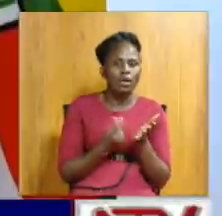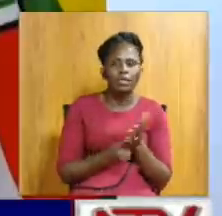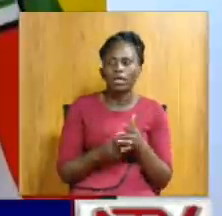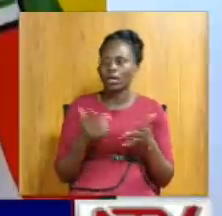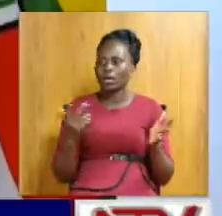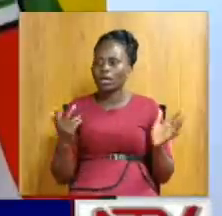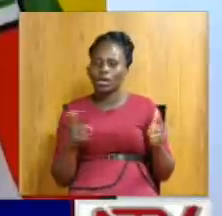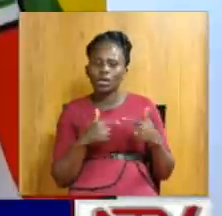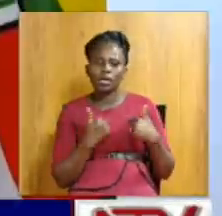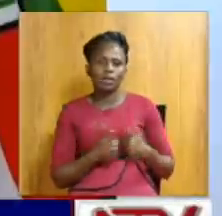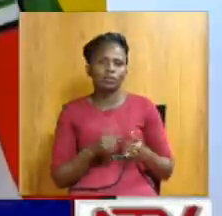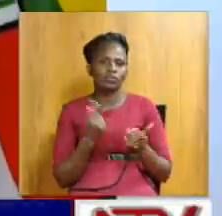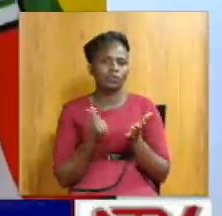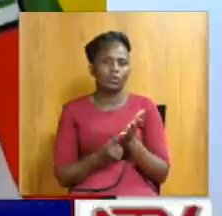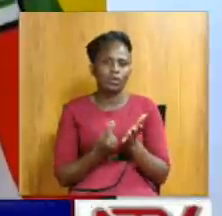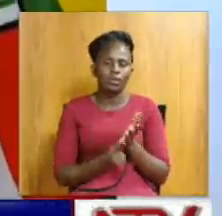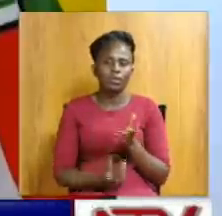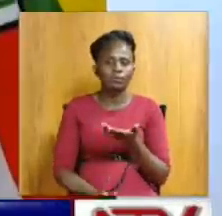Uganda,